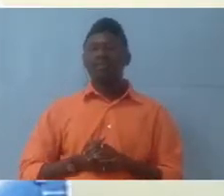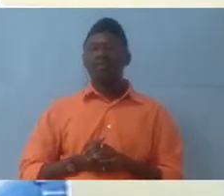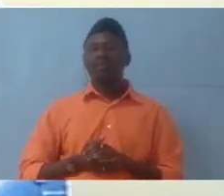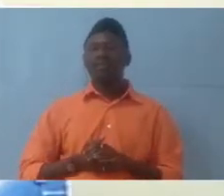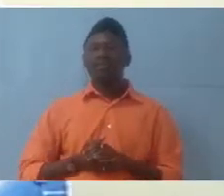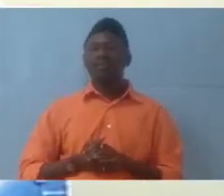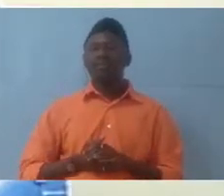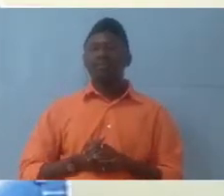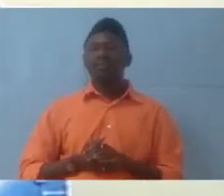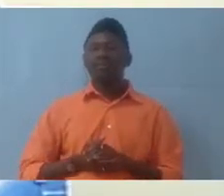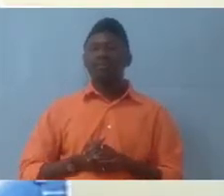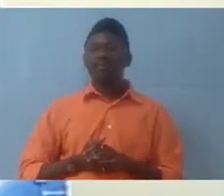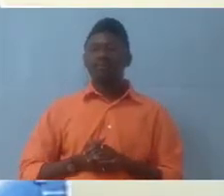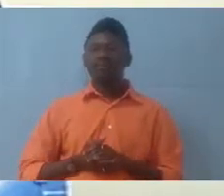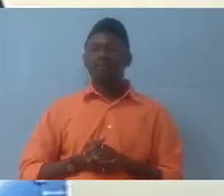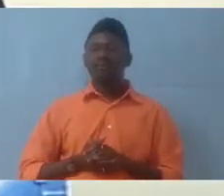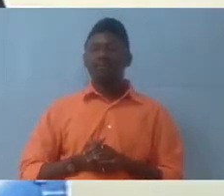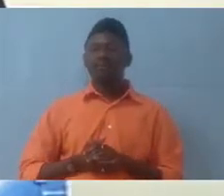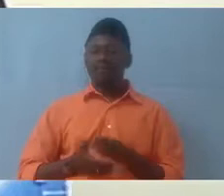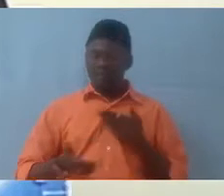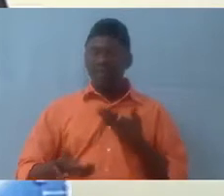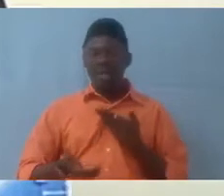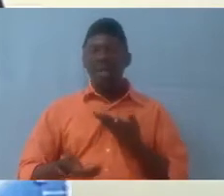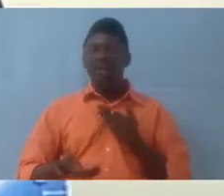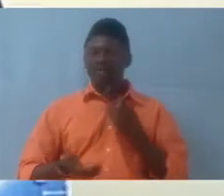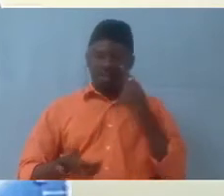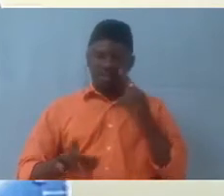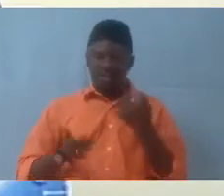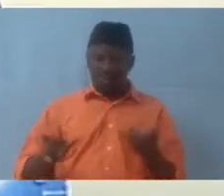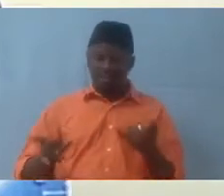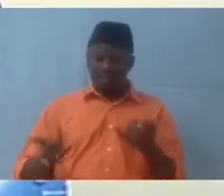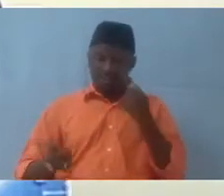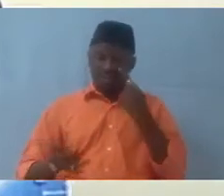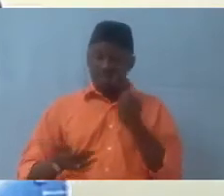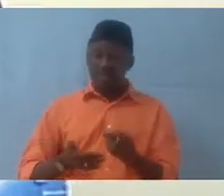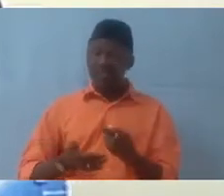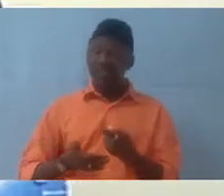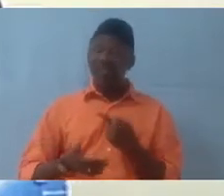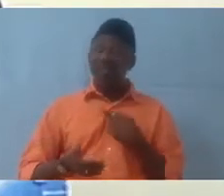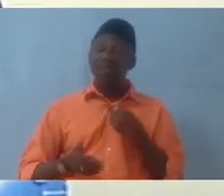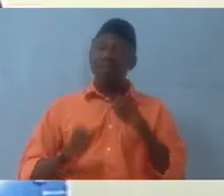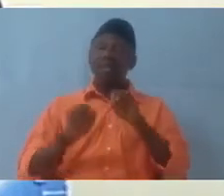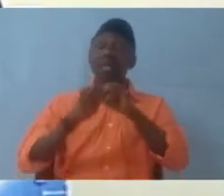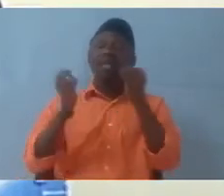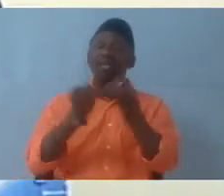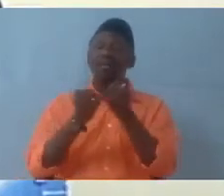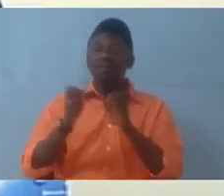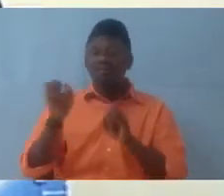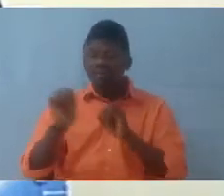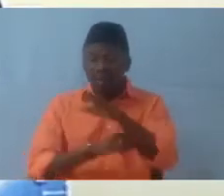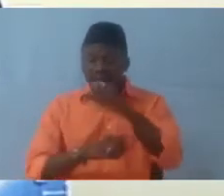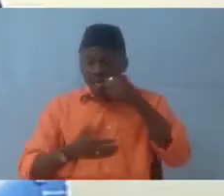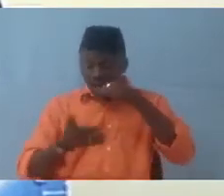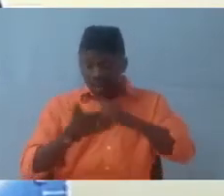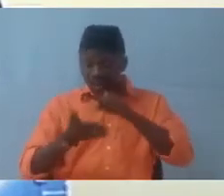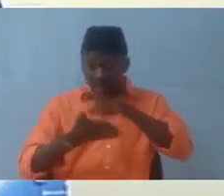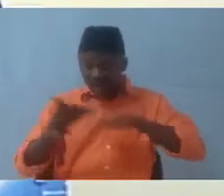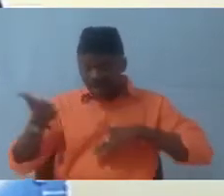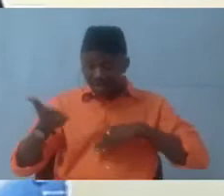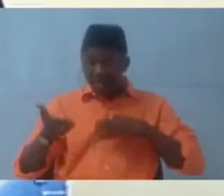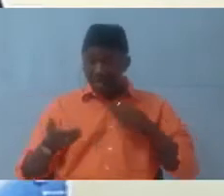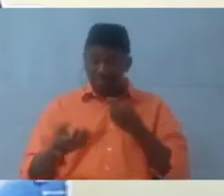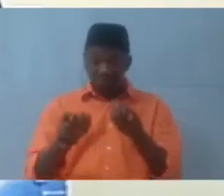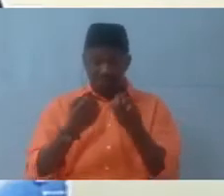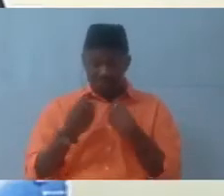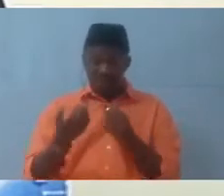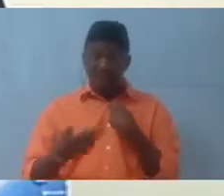I have just seen the executive directive you've showed me in during this precedence. Li rek legi rek la doora gi sax day